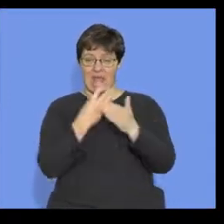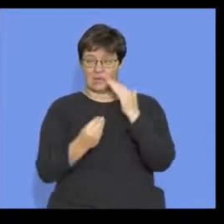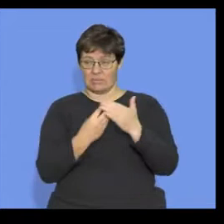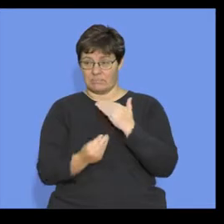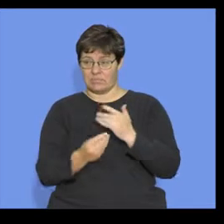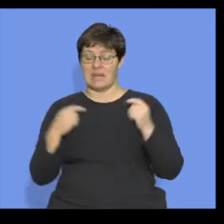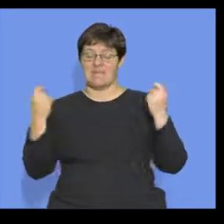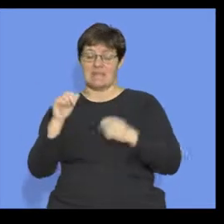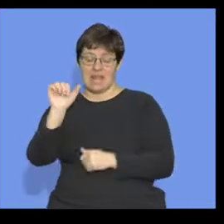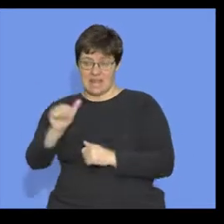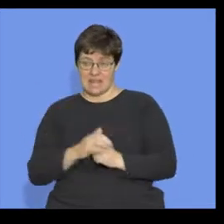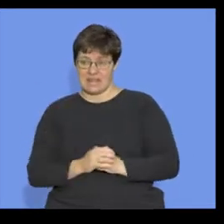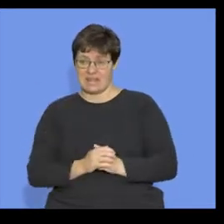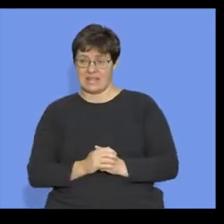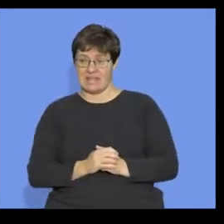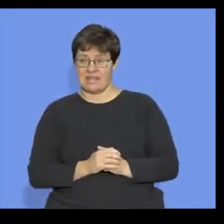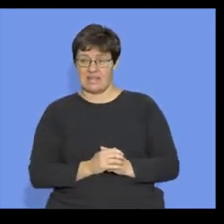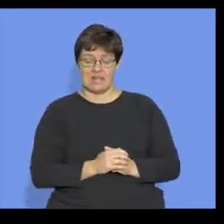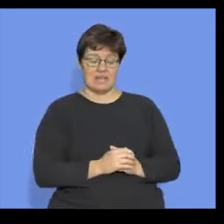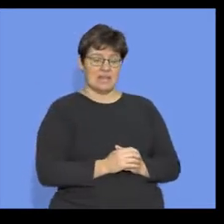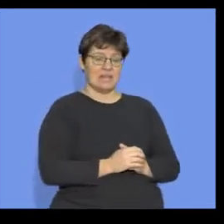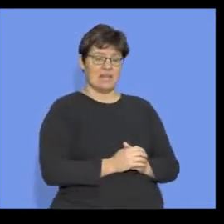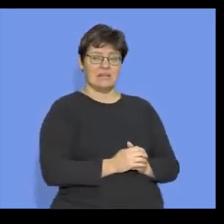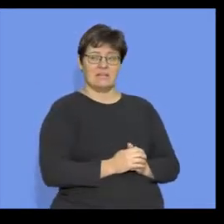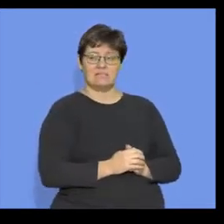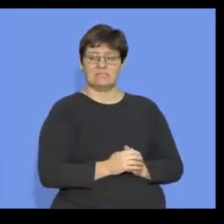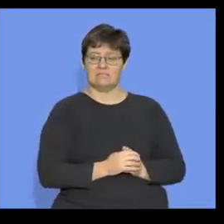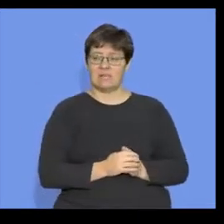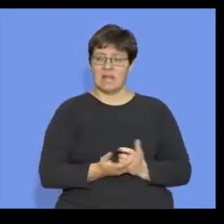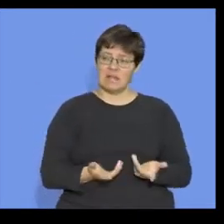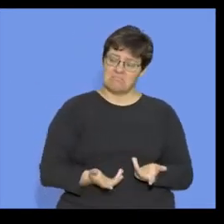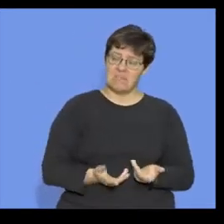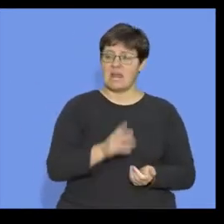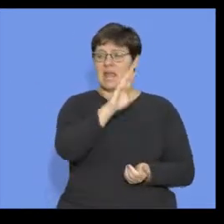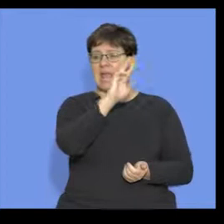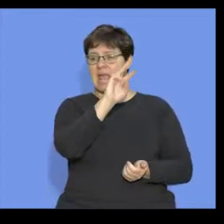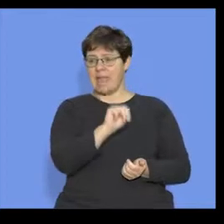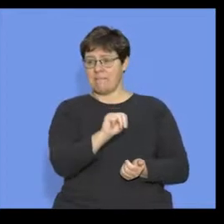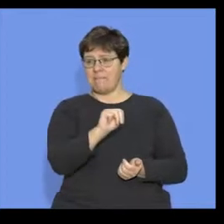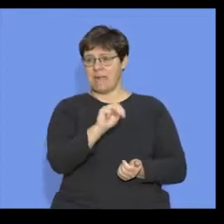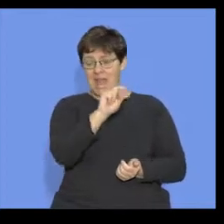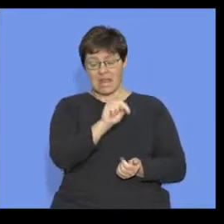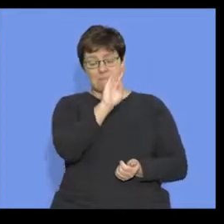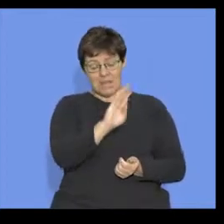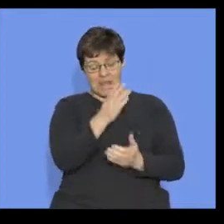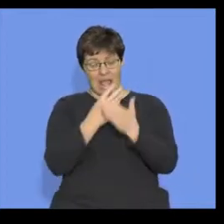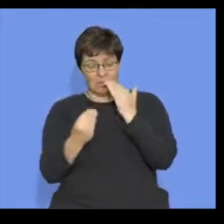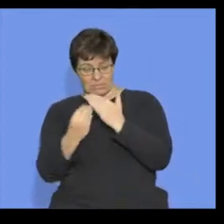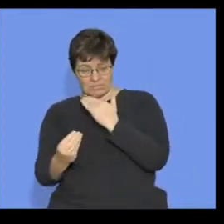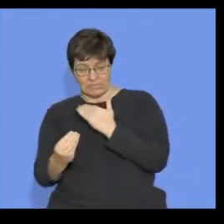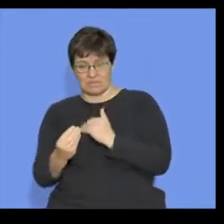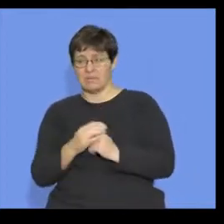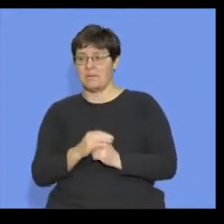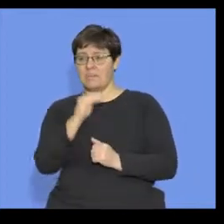A outcomes in an event A and N B outcome in event B, then